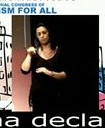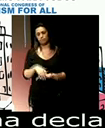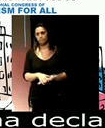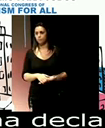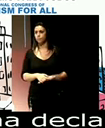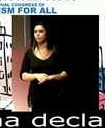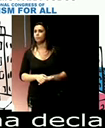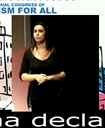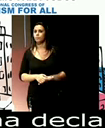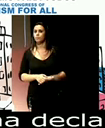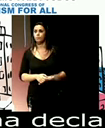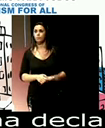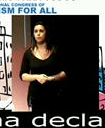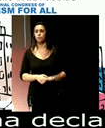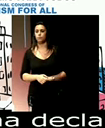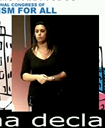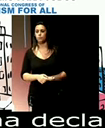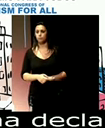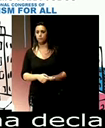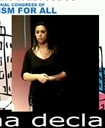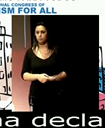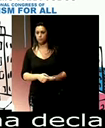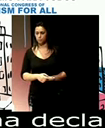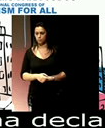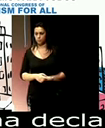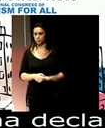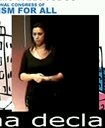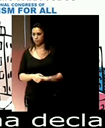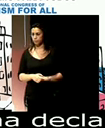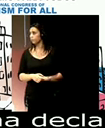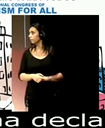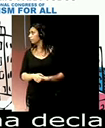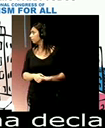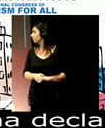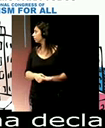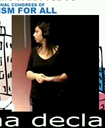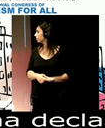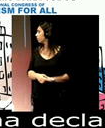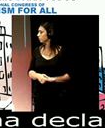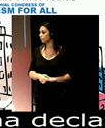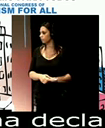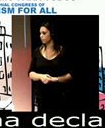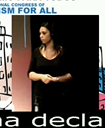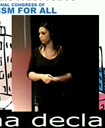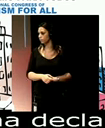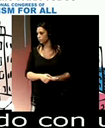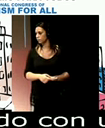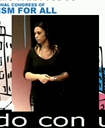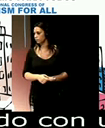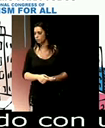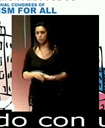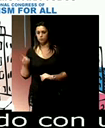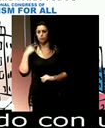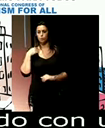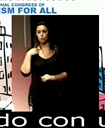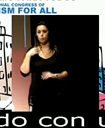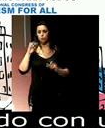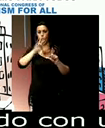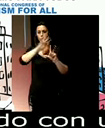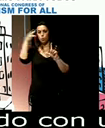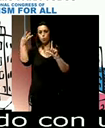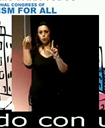V4A is a multilingual web portal where everyone can access and find the information necessary to conclude if